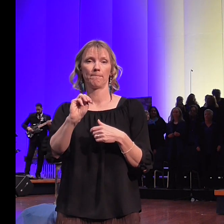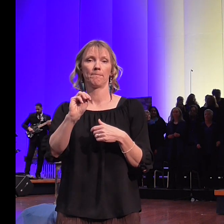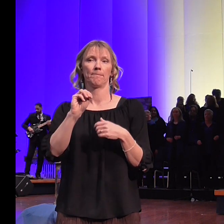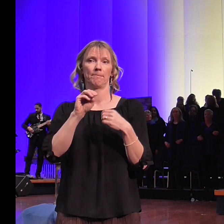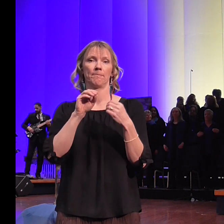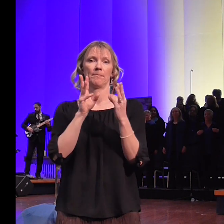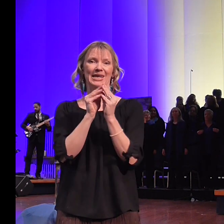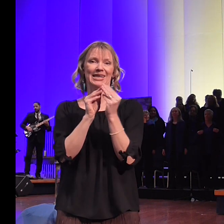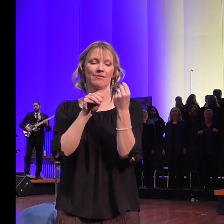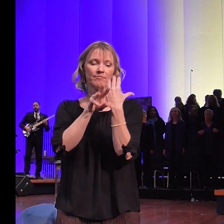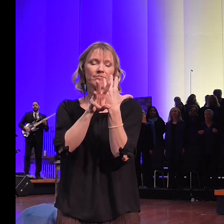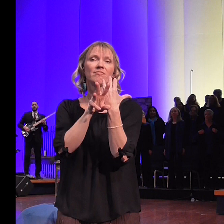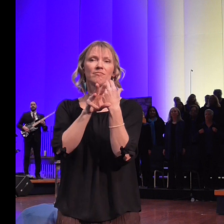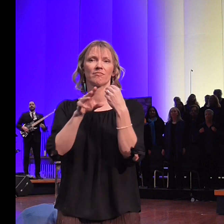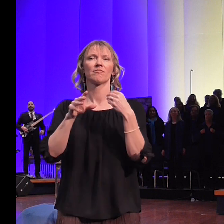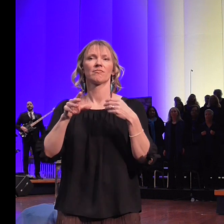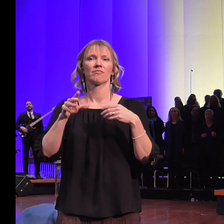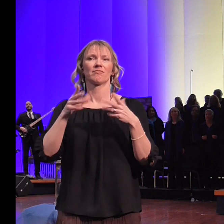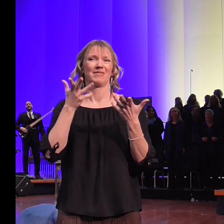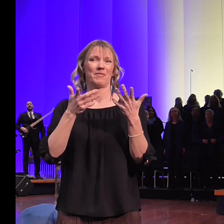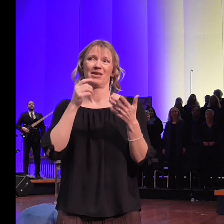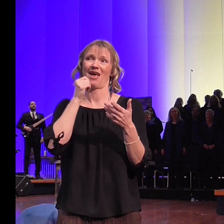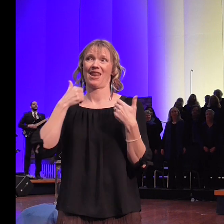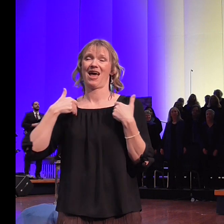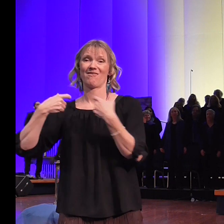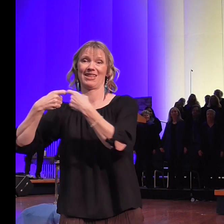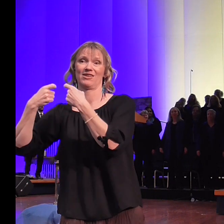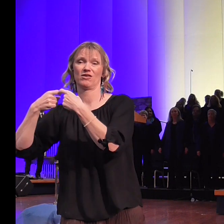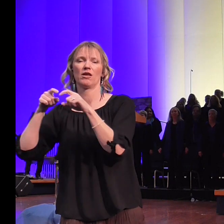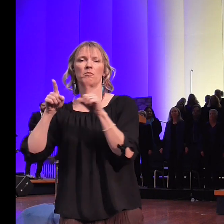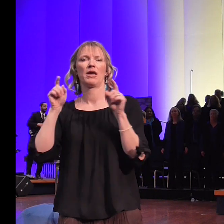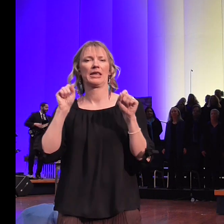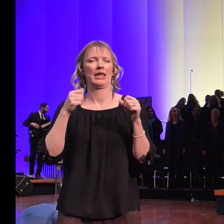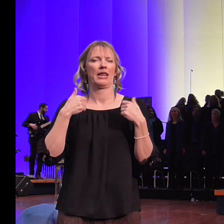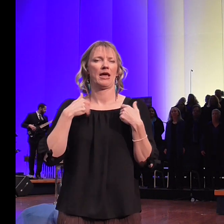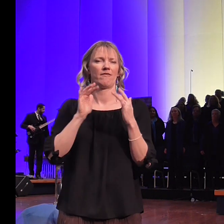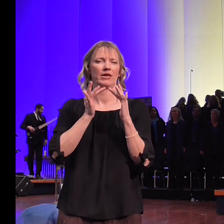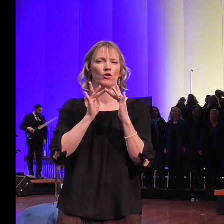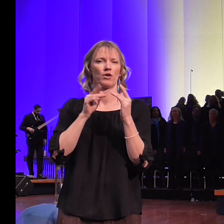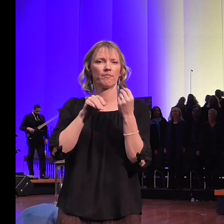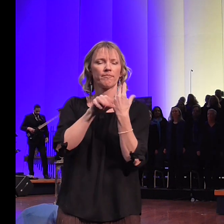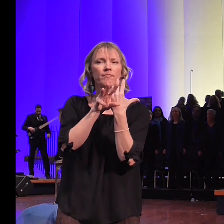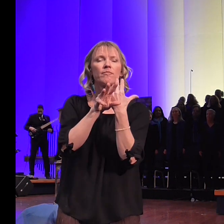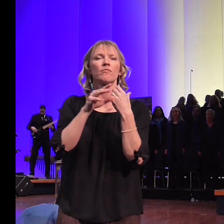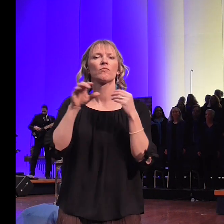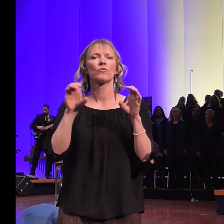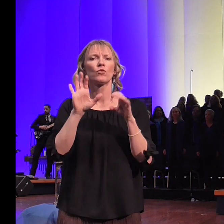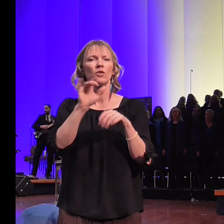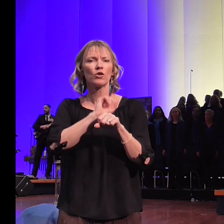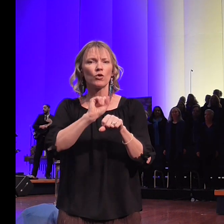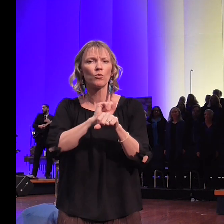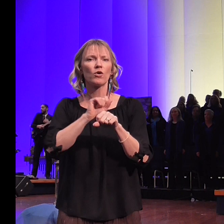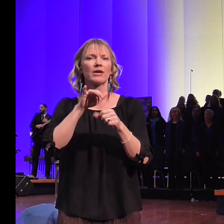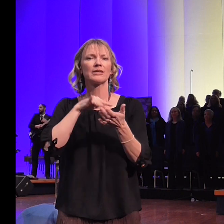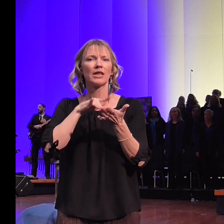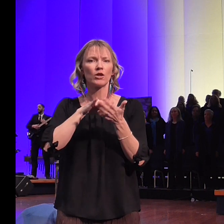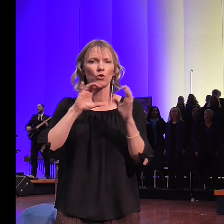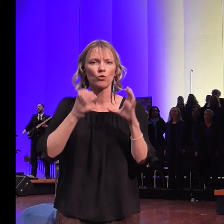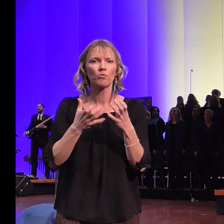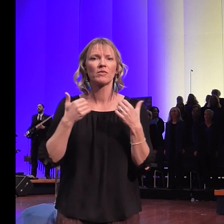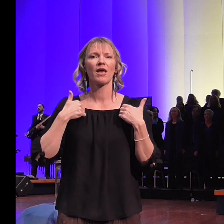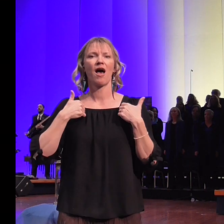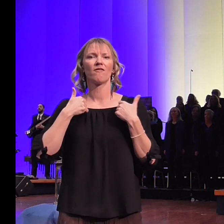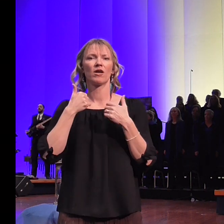Musk, they have the internet out there, but they may not have electricity. So people doing their work, doing their study groups, having these calls